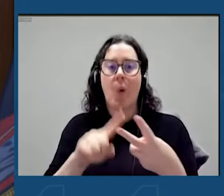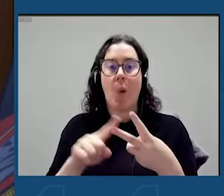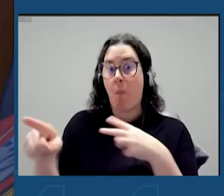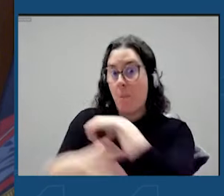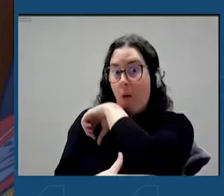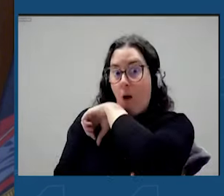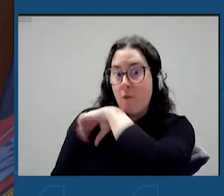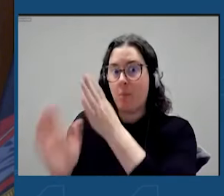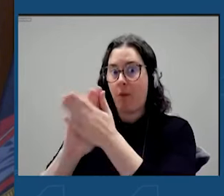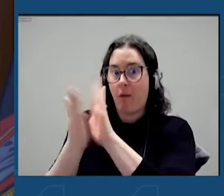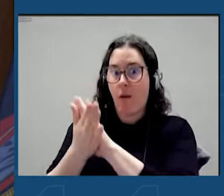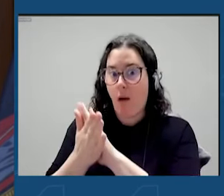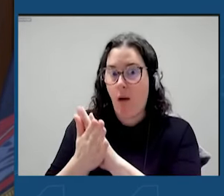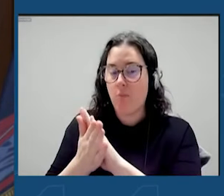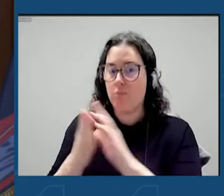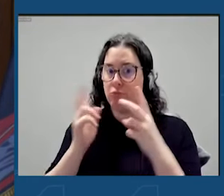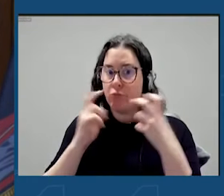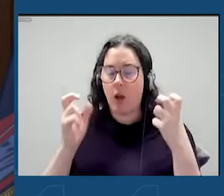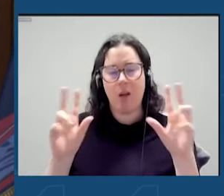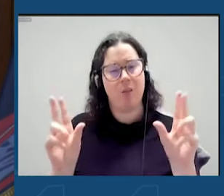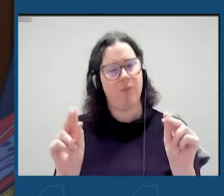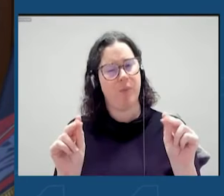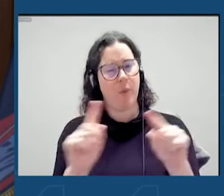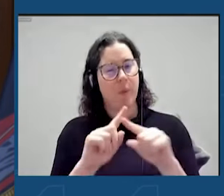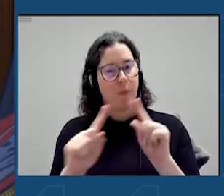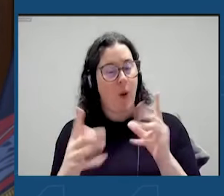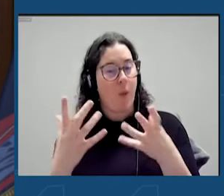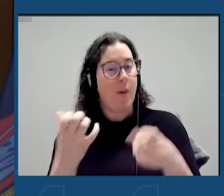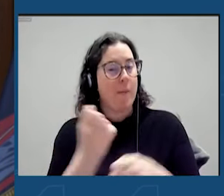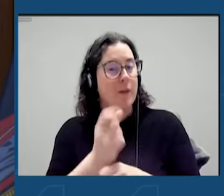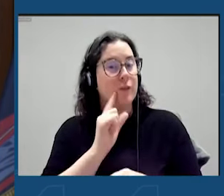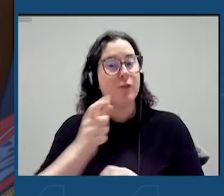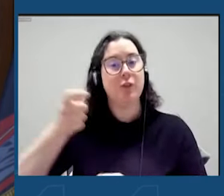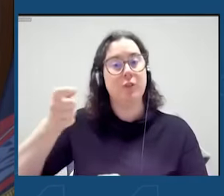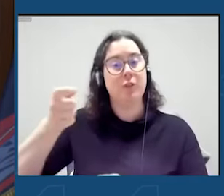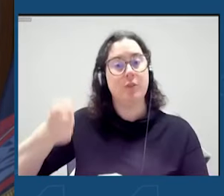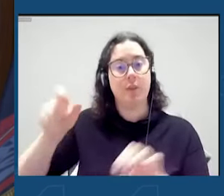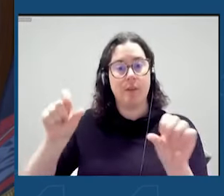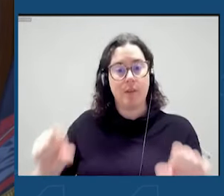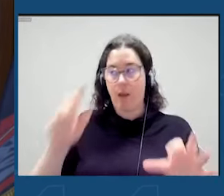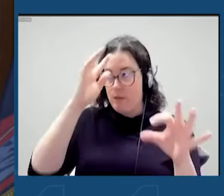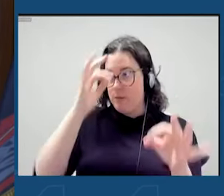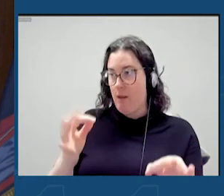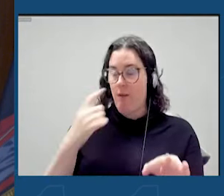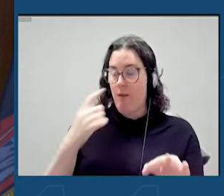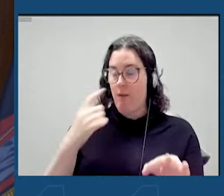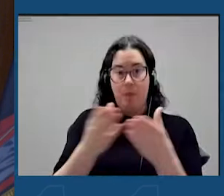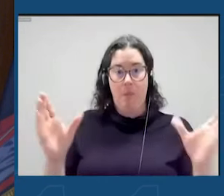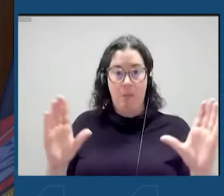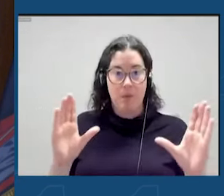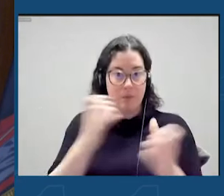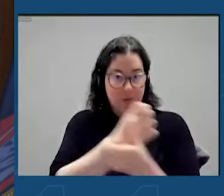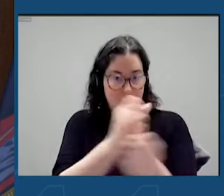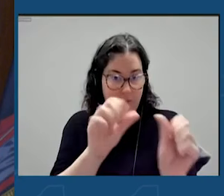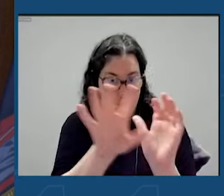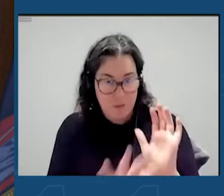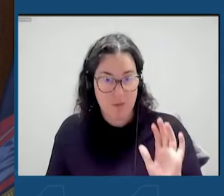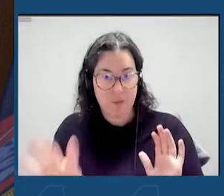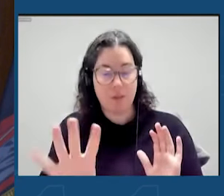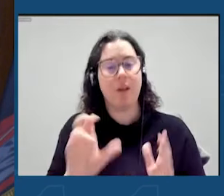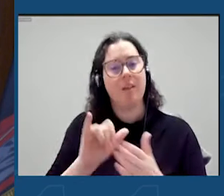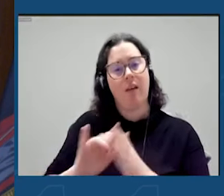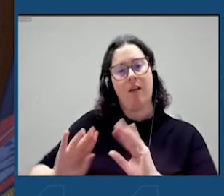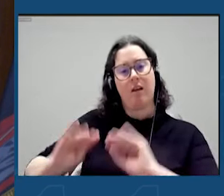the discretion necessary to ensure public safety. And public opinion is clearly on the side of this clarification for judges. It's